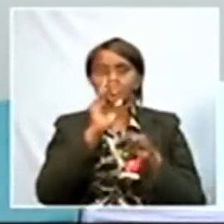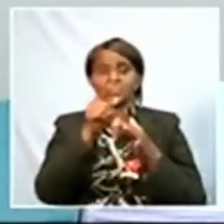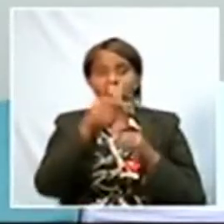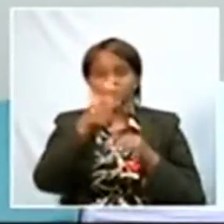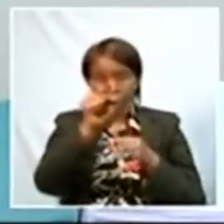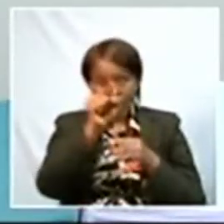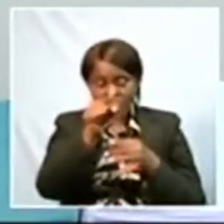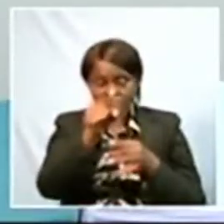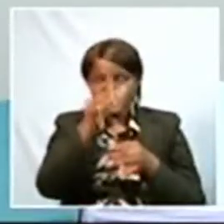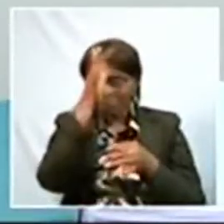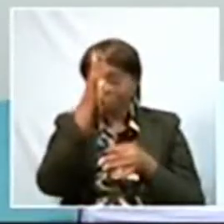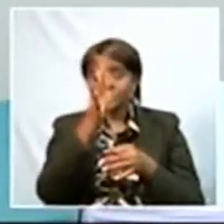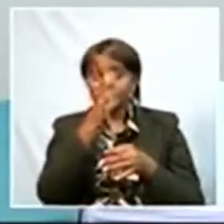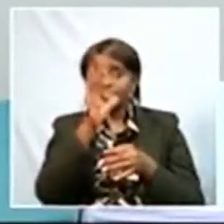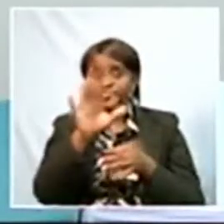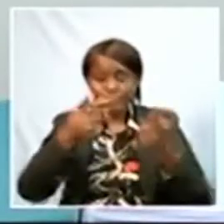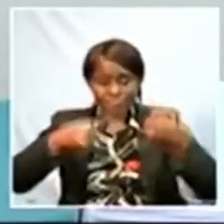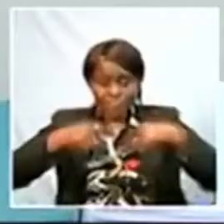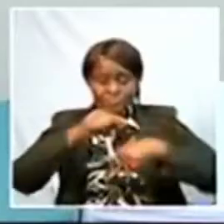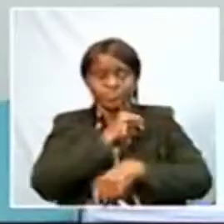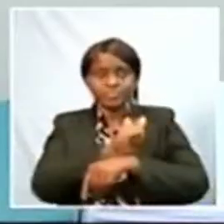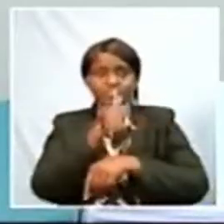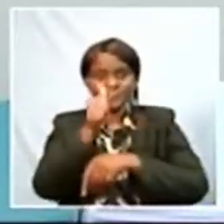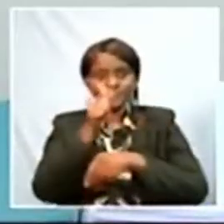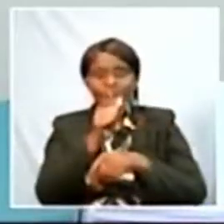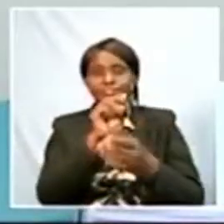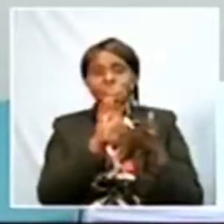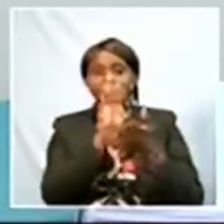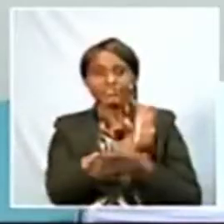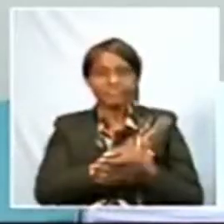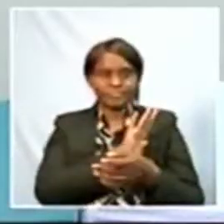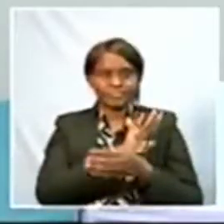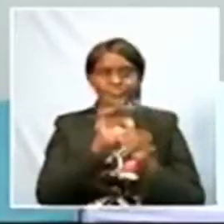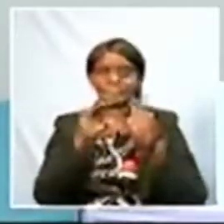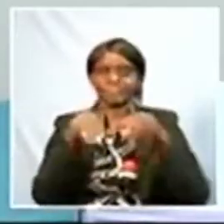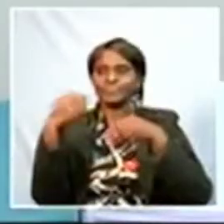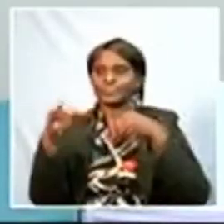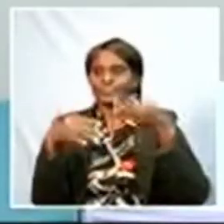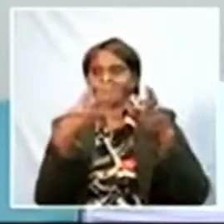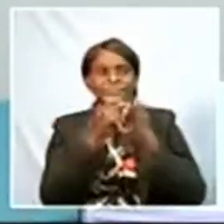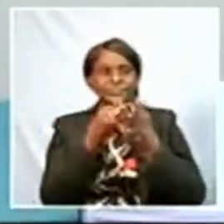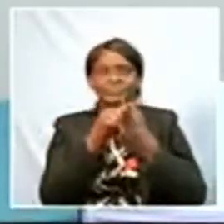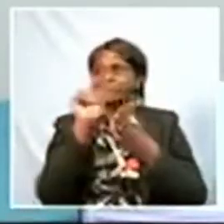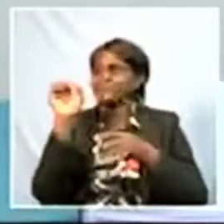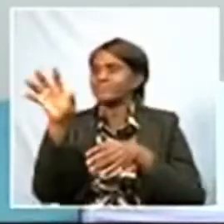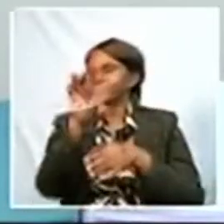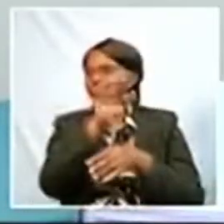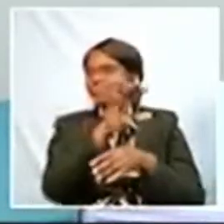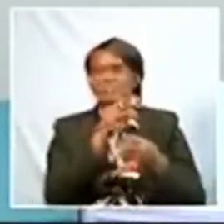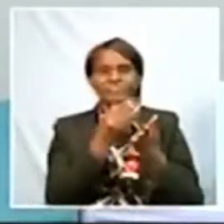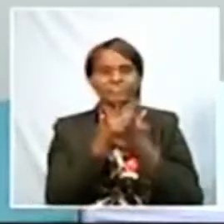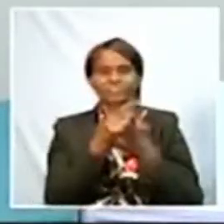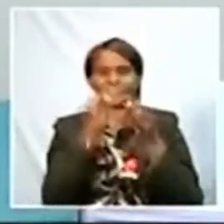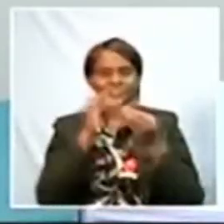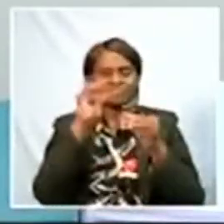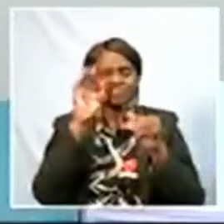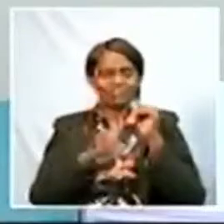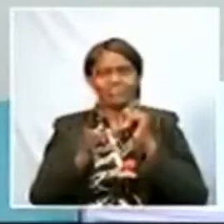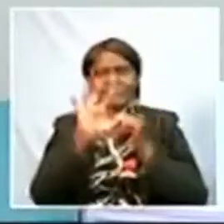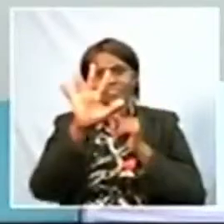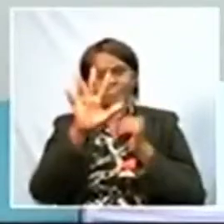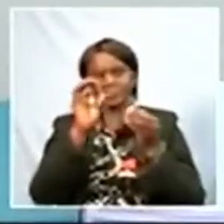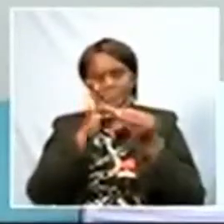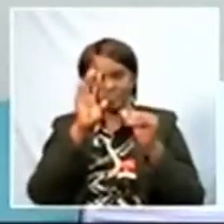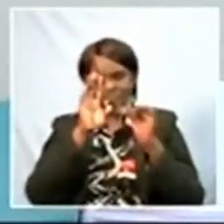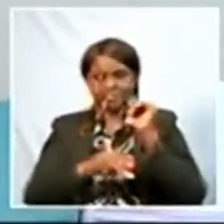the parent local authority, your behavior is that you can give out money everywhere. More than 5, more